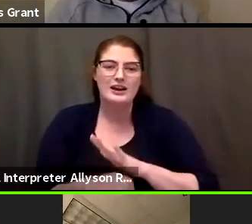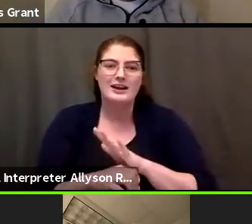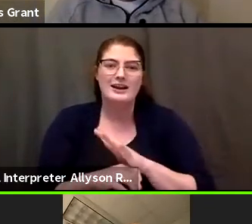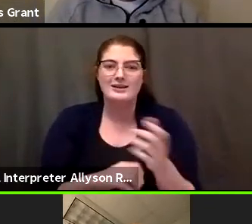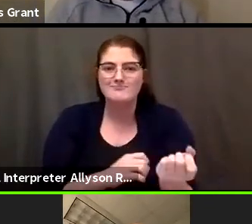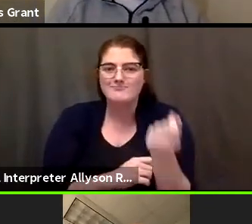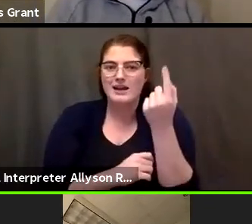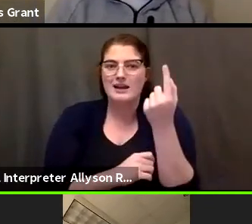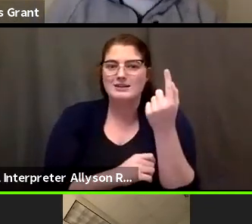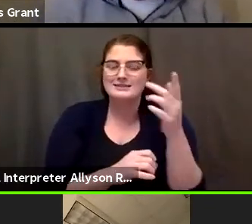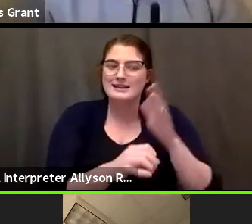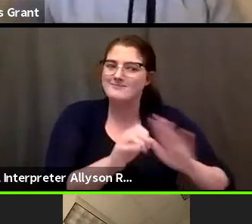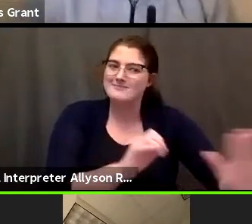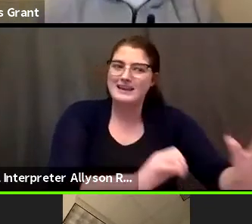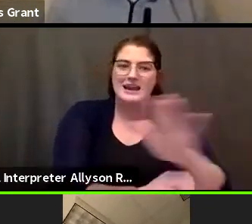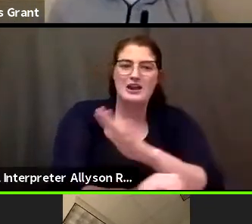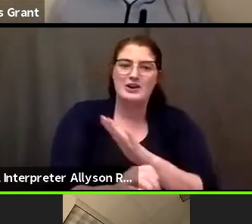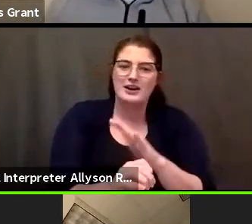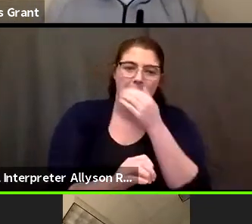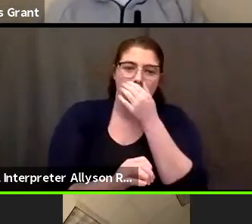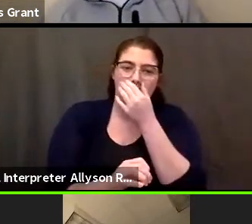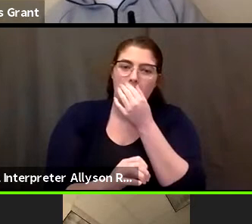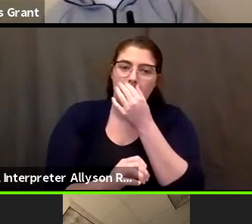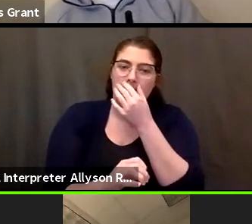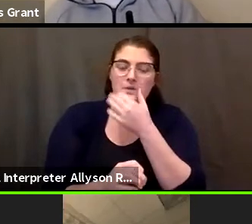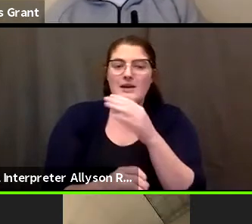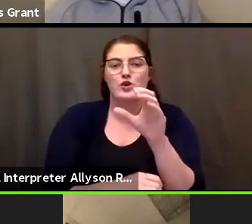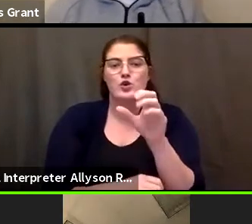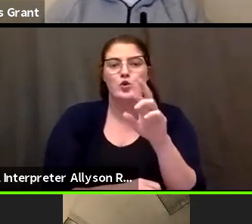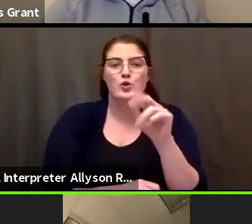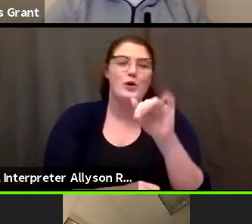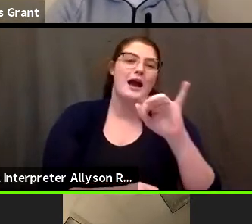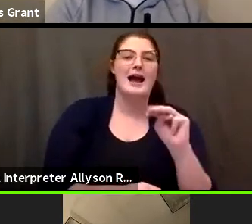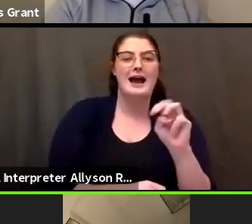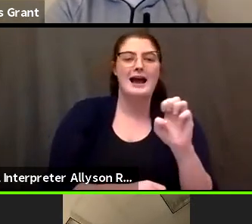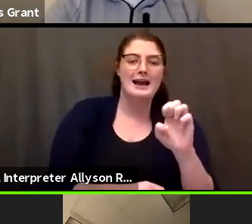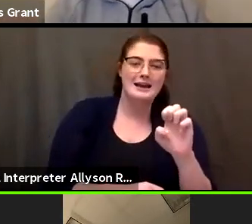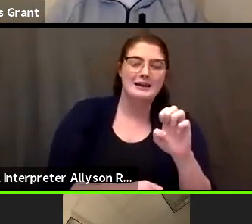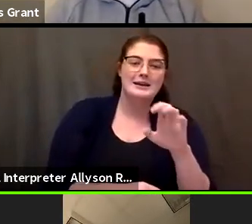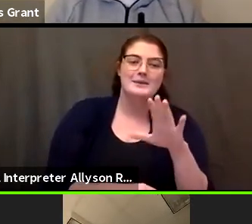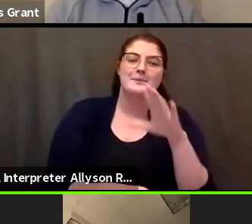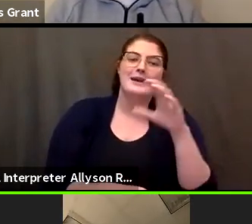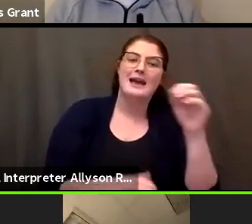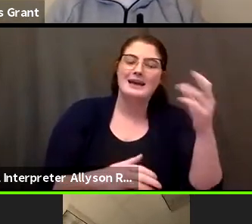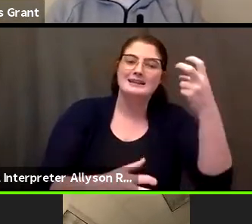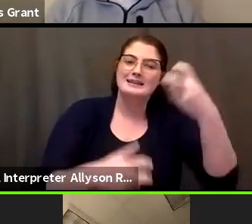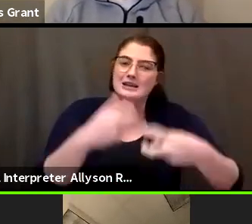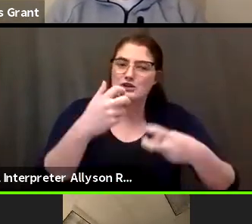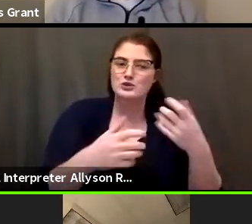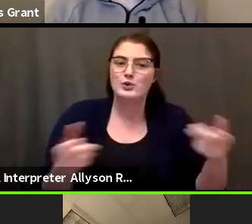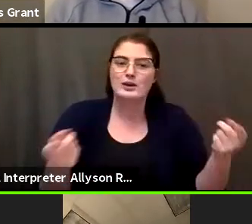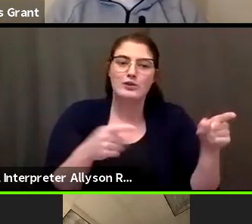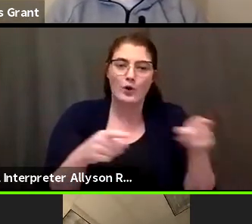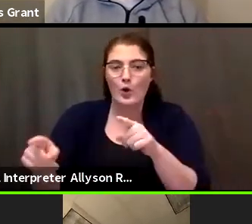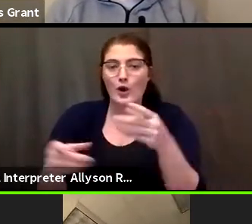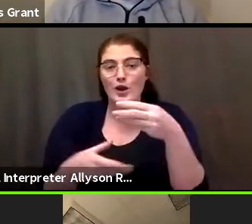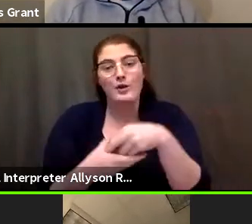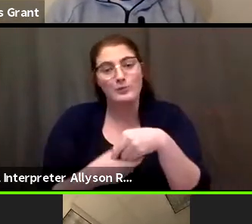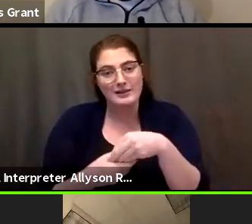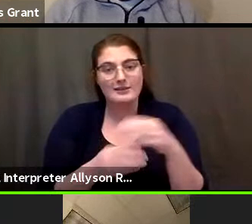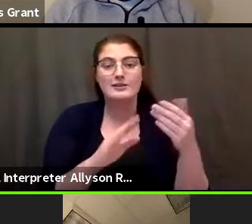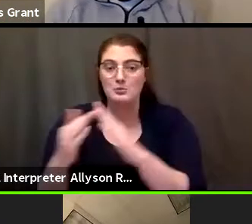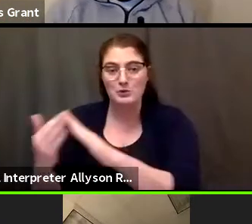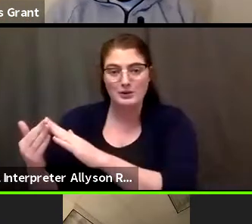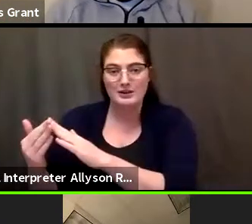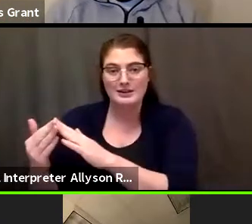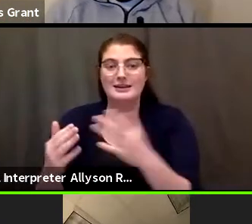grasp on the area and the crime and issues that are going on in the community. I'm going to